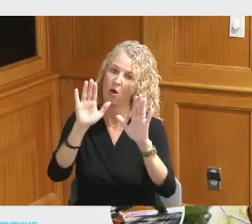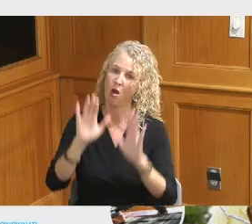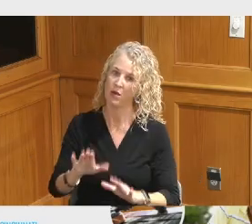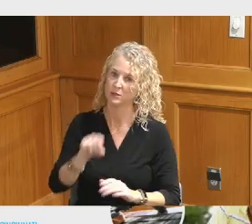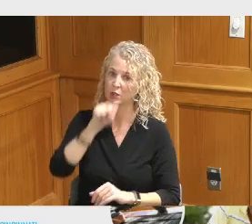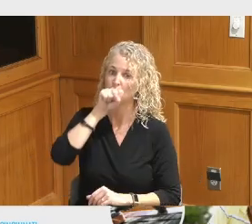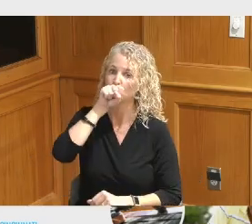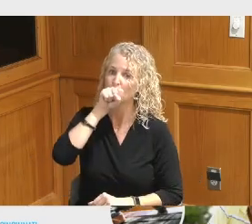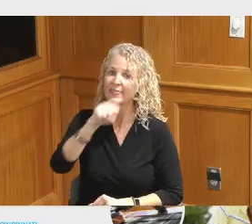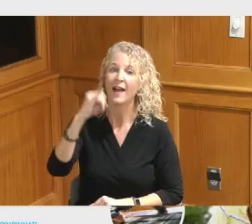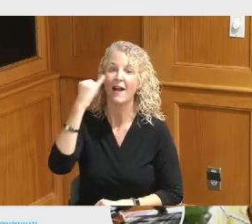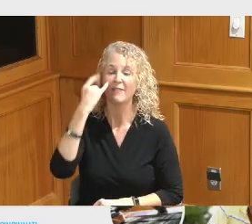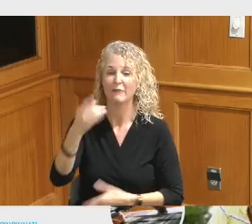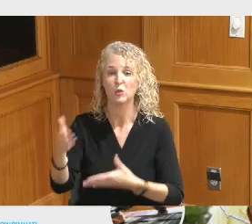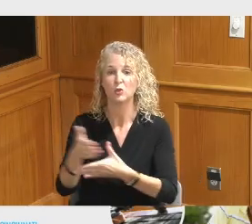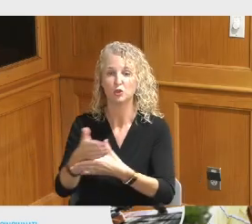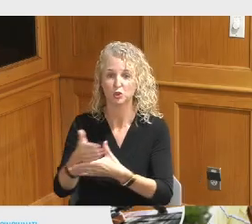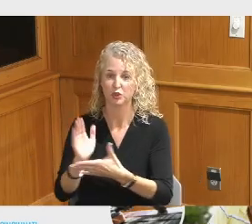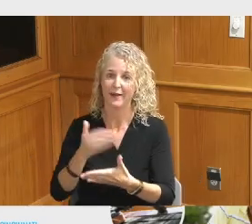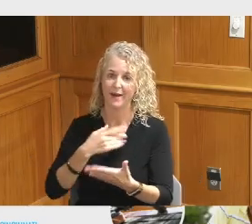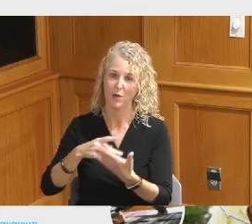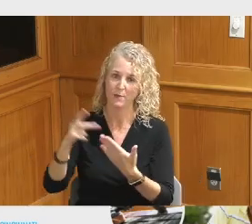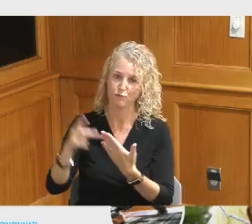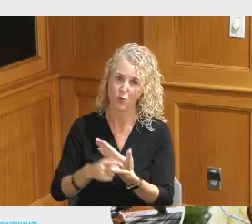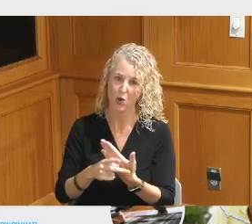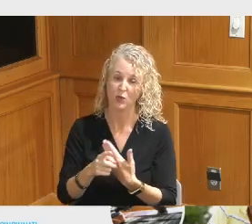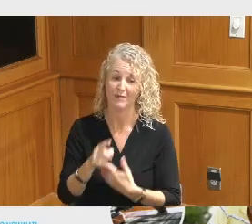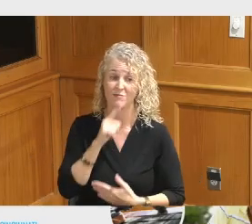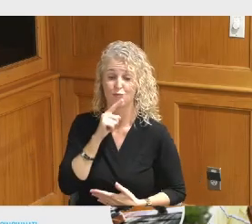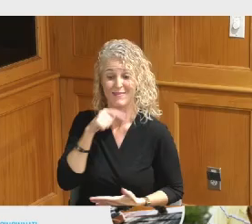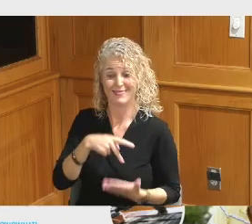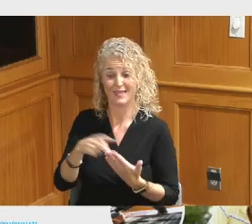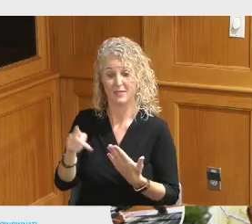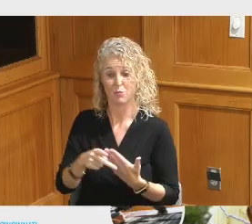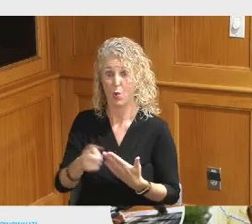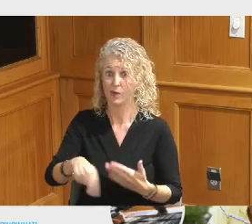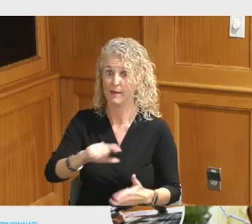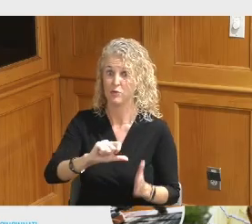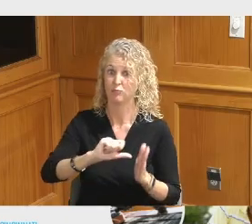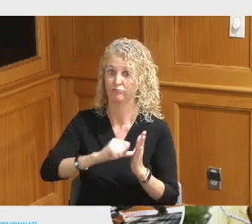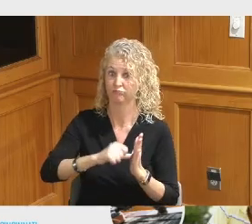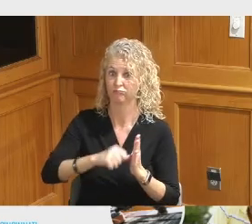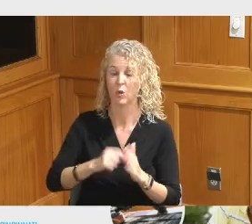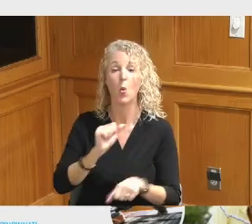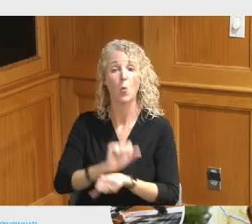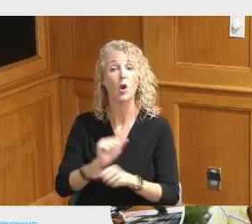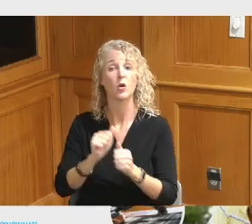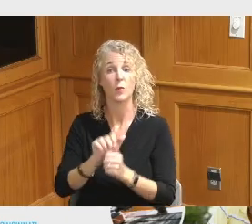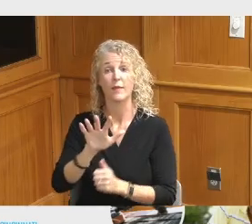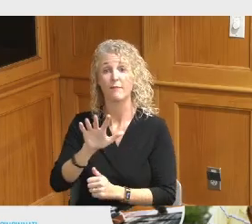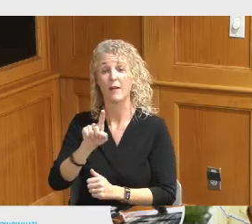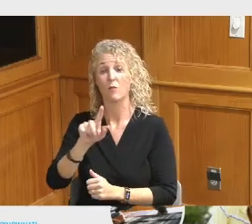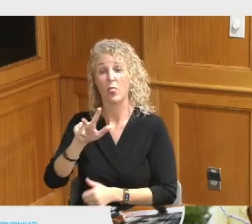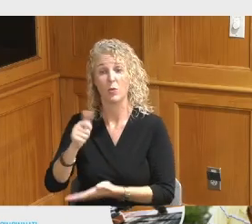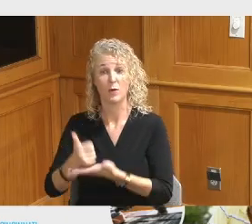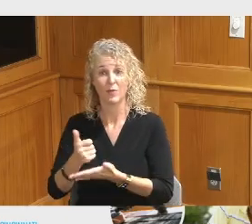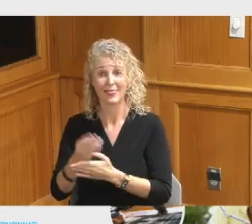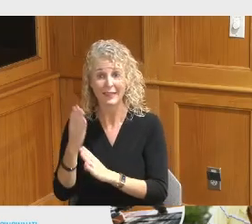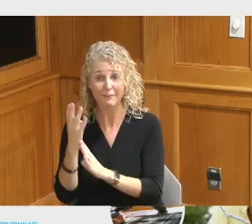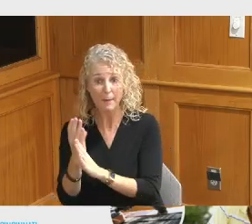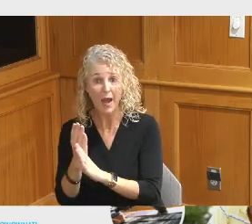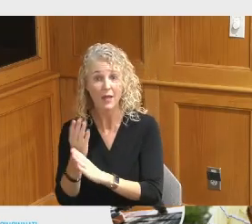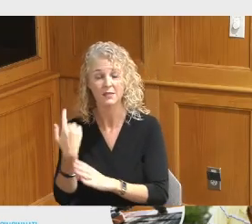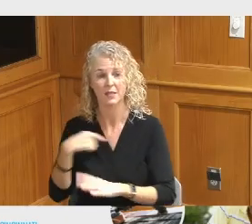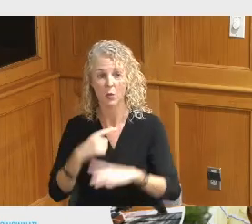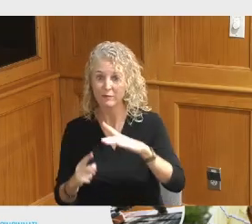love to talk about that and make sure that we're highlighting this program. We've worked with the 513 Relief Bus for many of their events to be